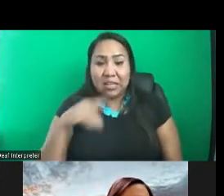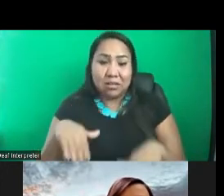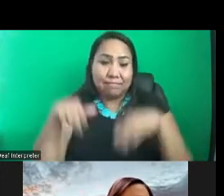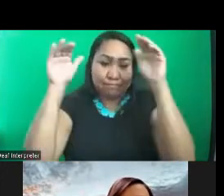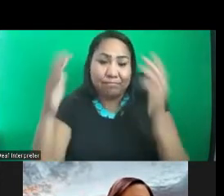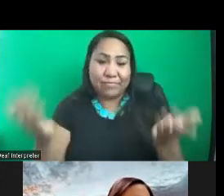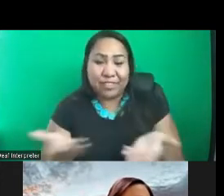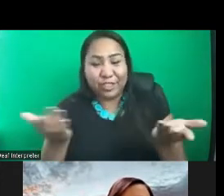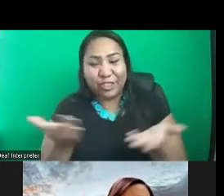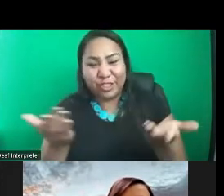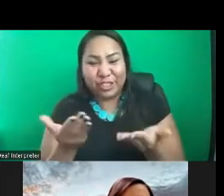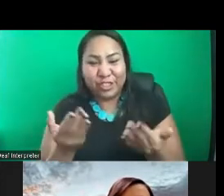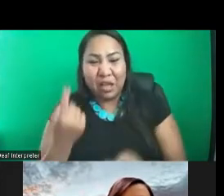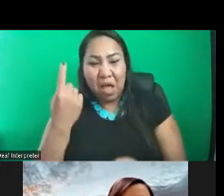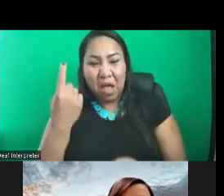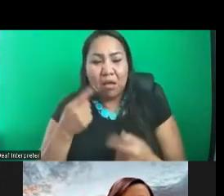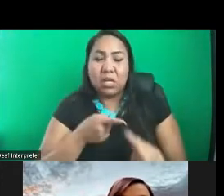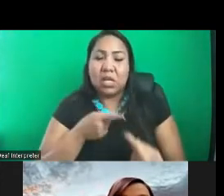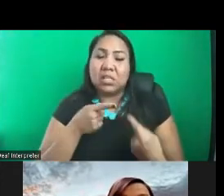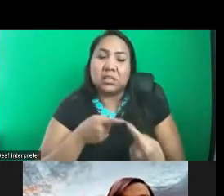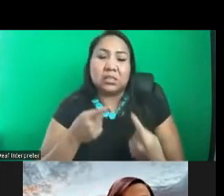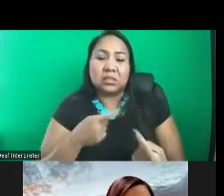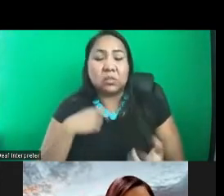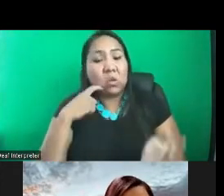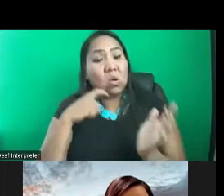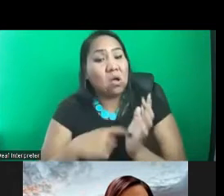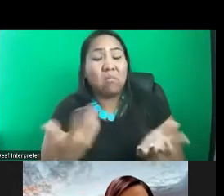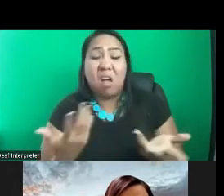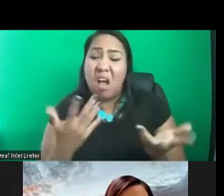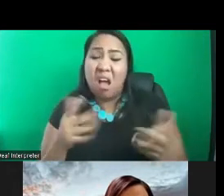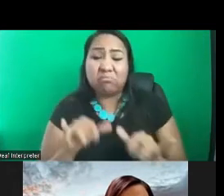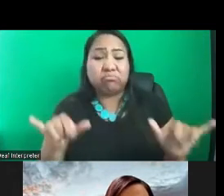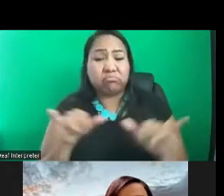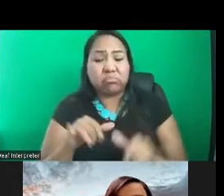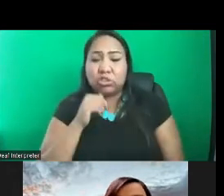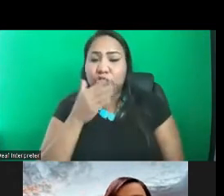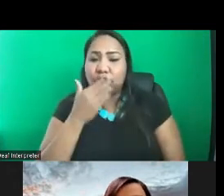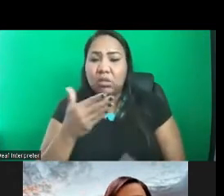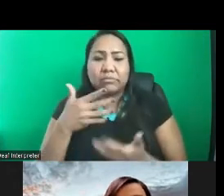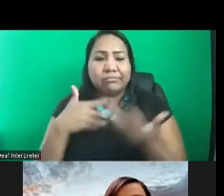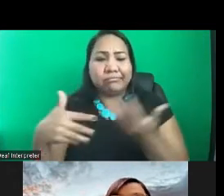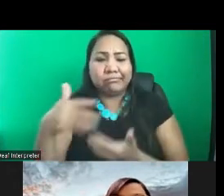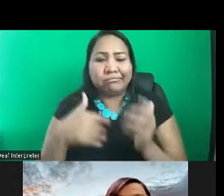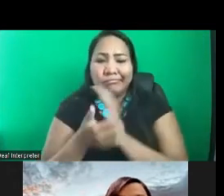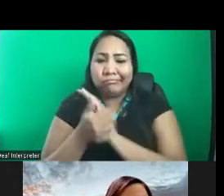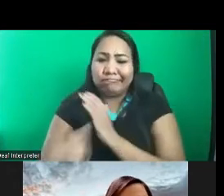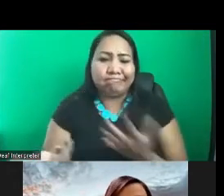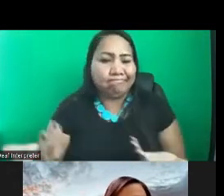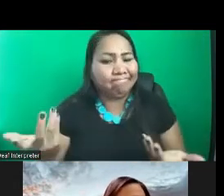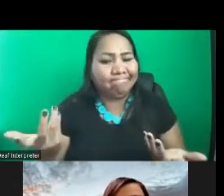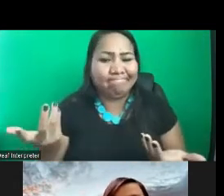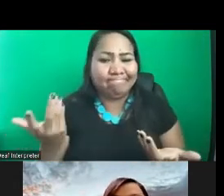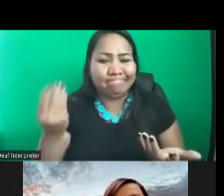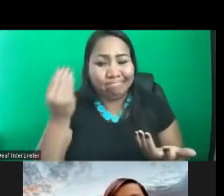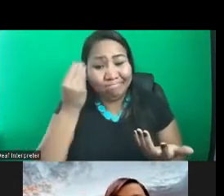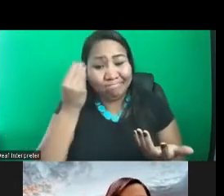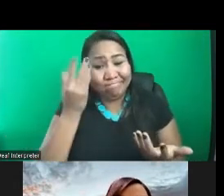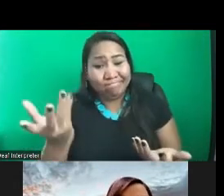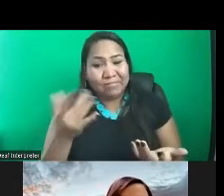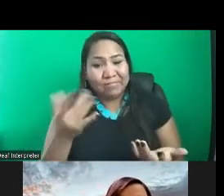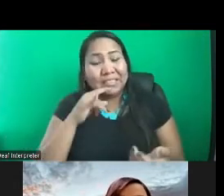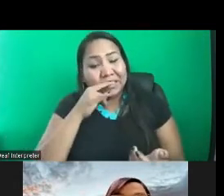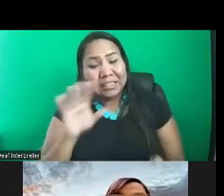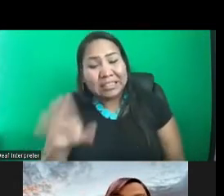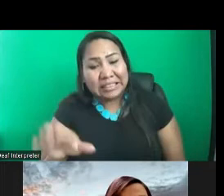that the lack of social skills. We tell our kids, get your education, get